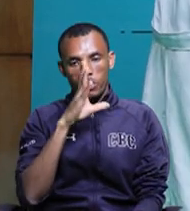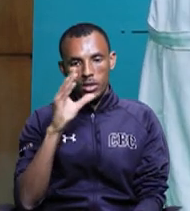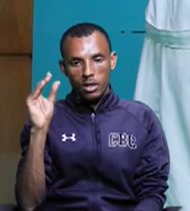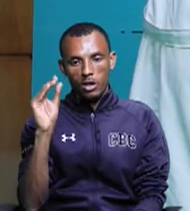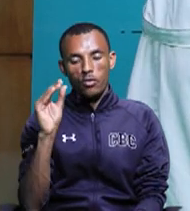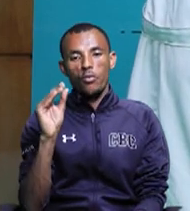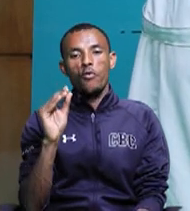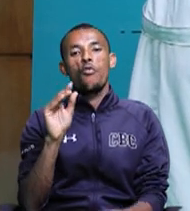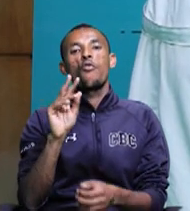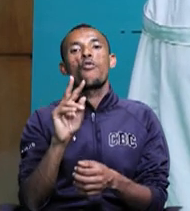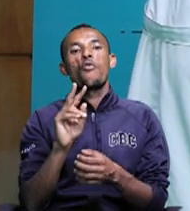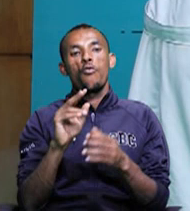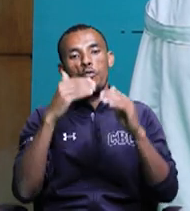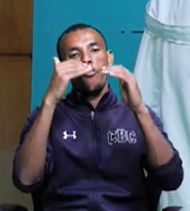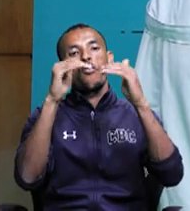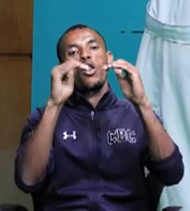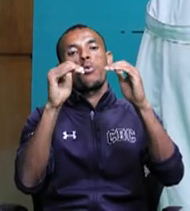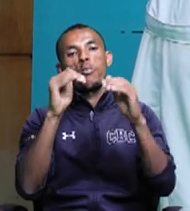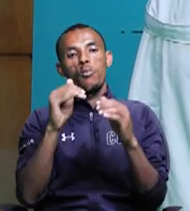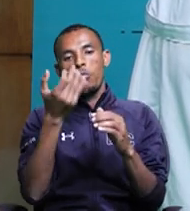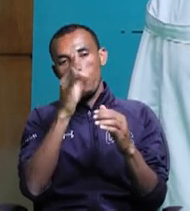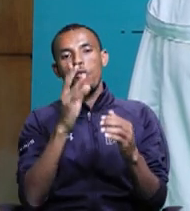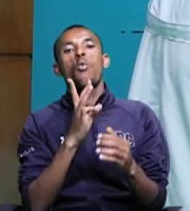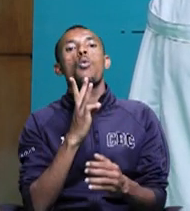And volume of water.